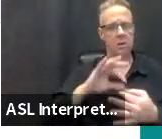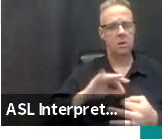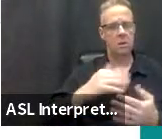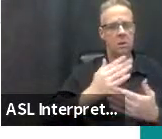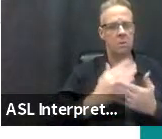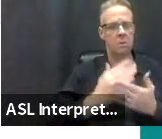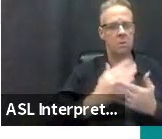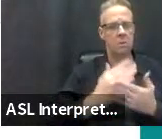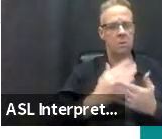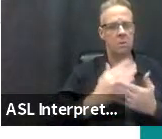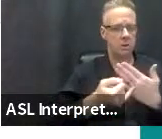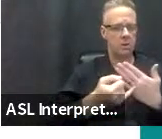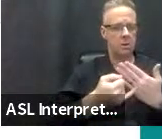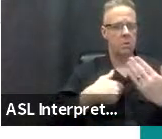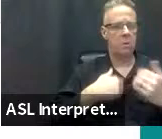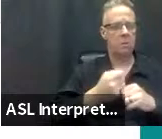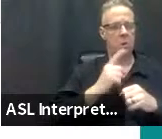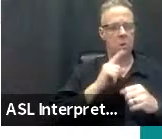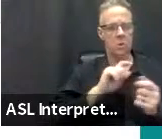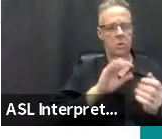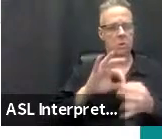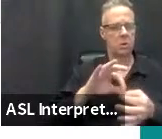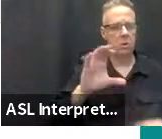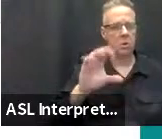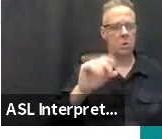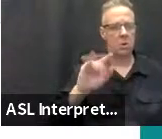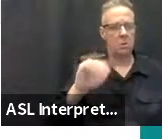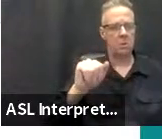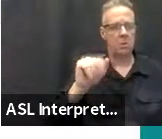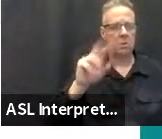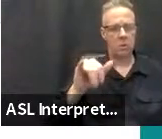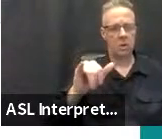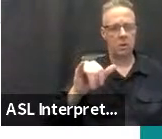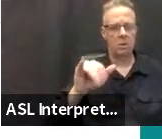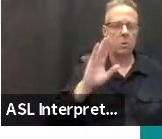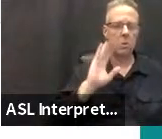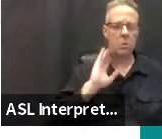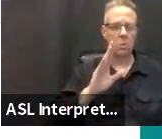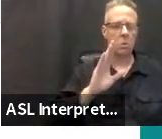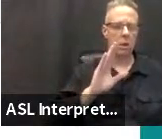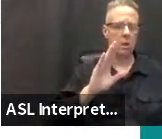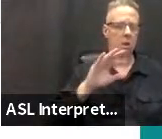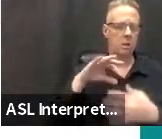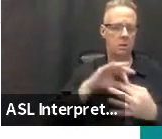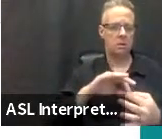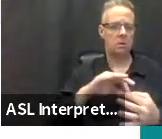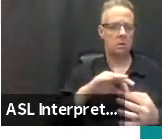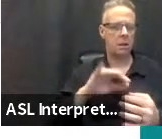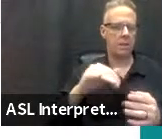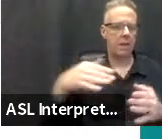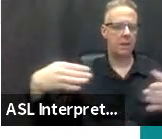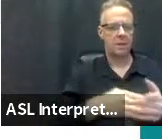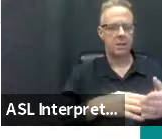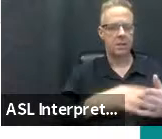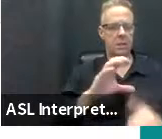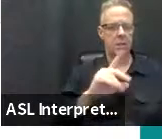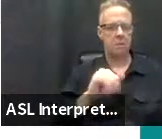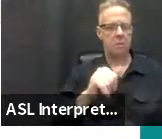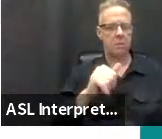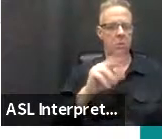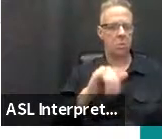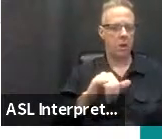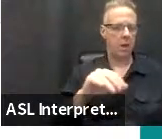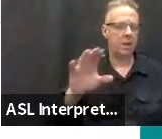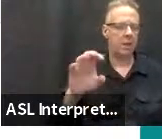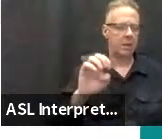to realign Columbia Way so that it tees into the Columbia Street, Columbia Way intersection on the west side a little